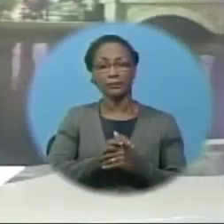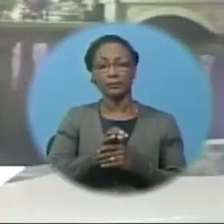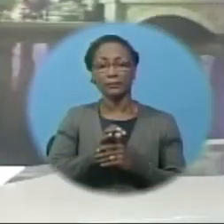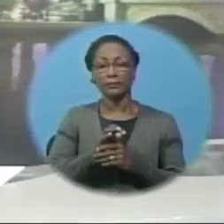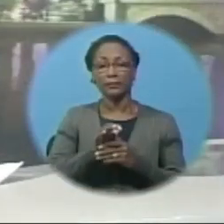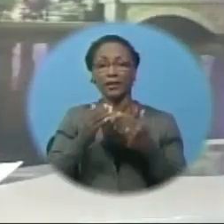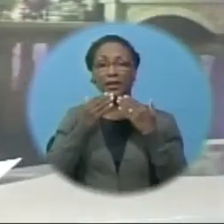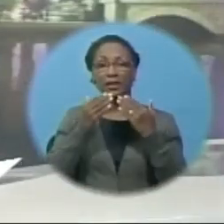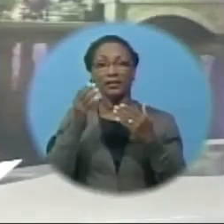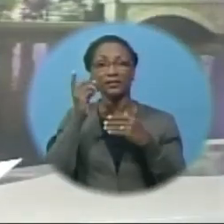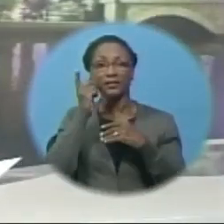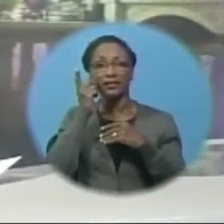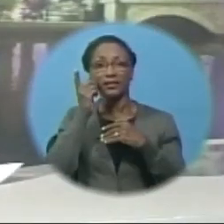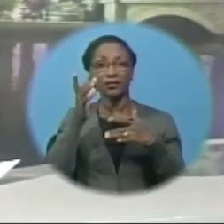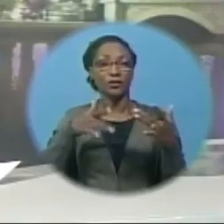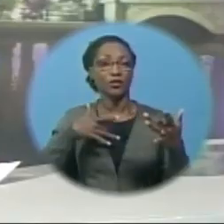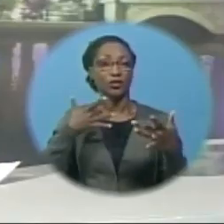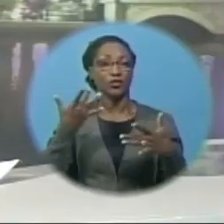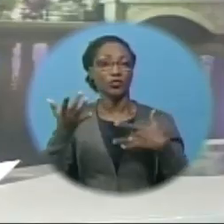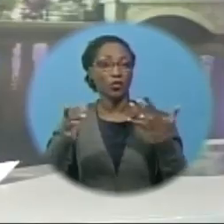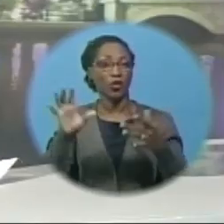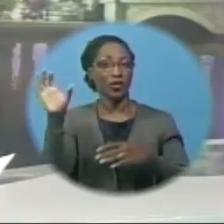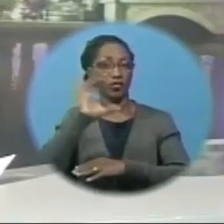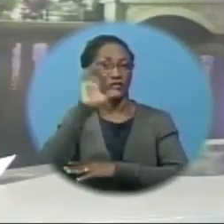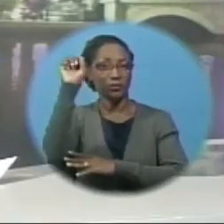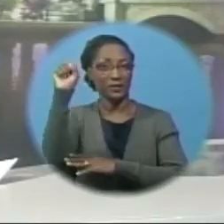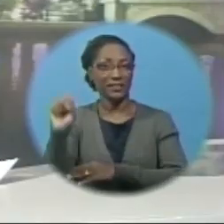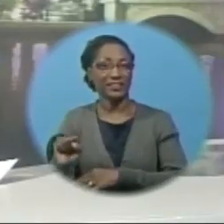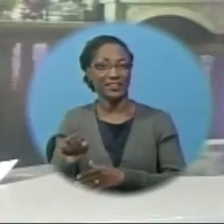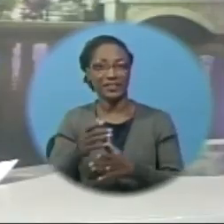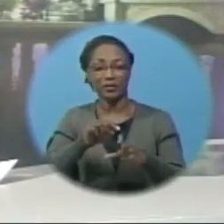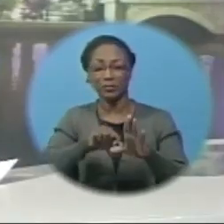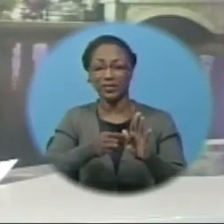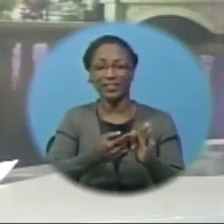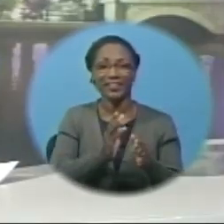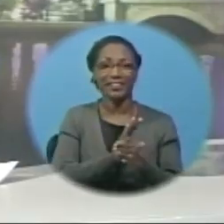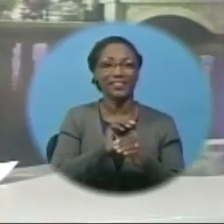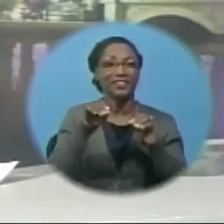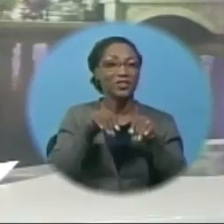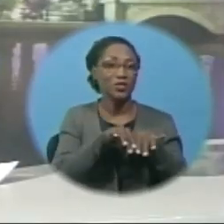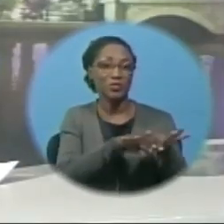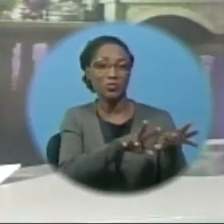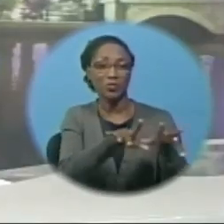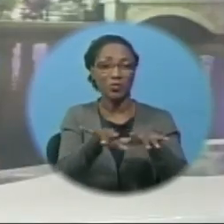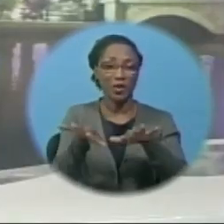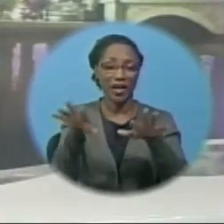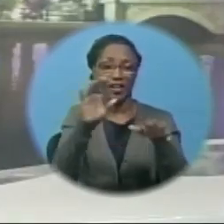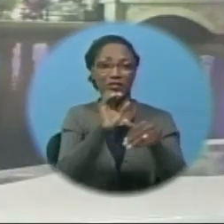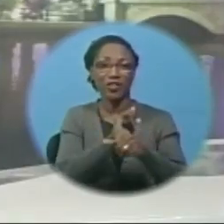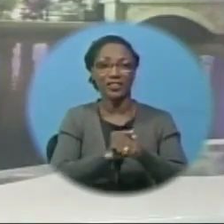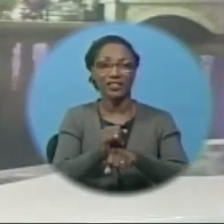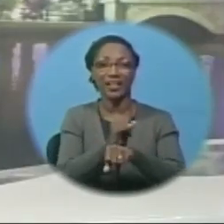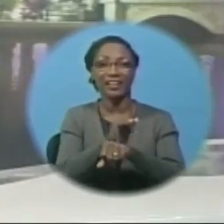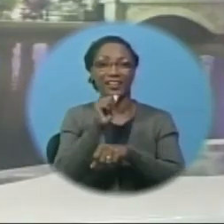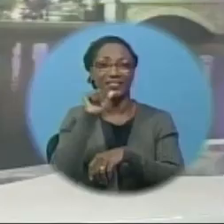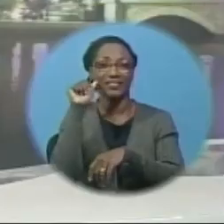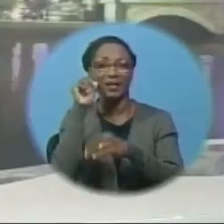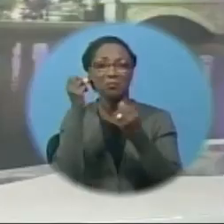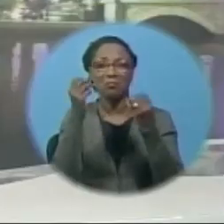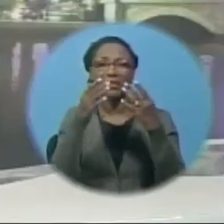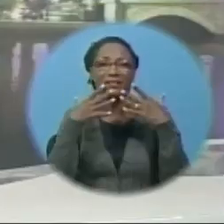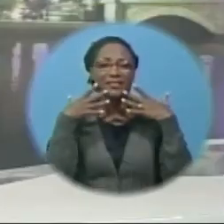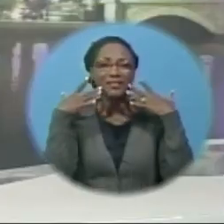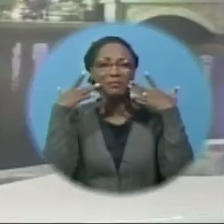Thanks, Denise. The joy of the Christmas season is beginning to spread across the island. And yesterday, there were many smiles on the faces